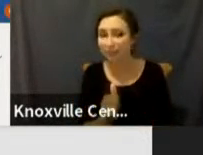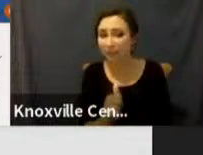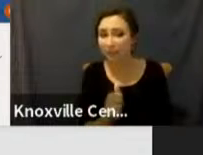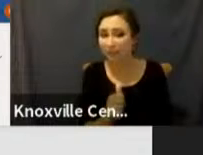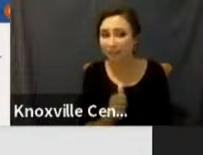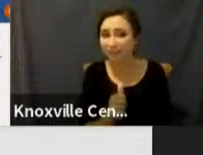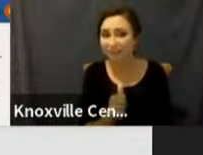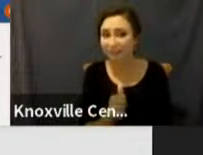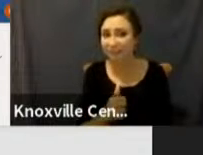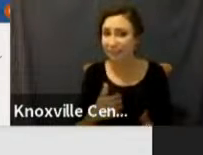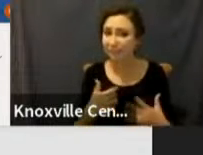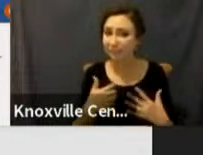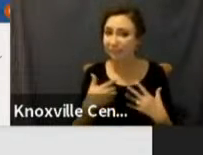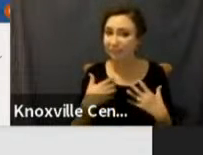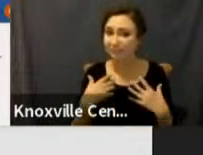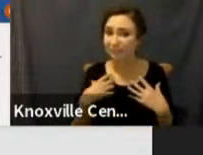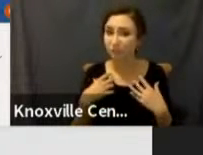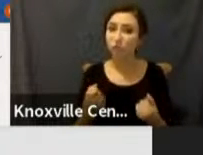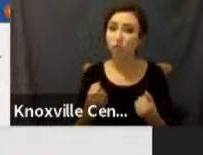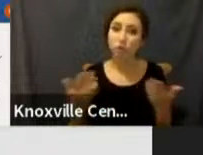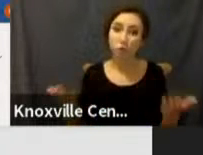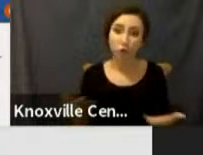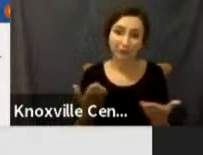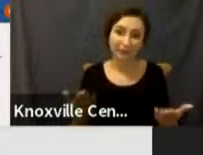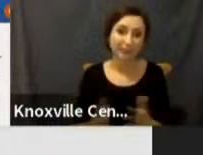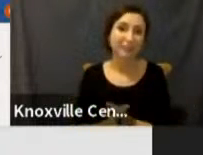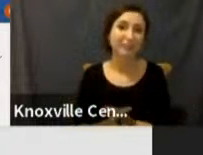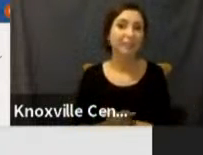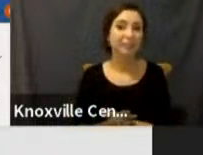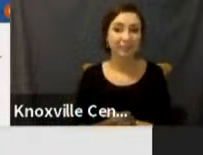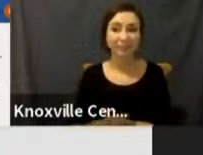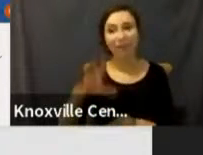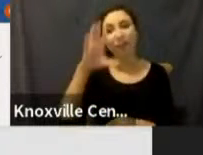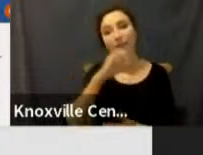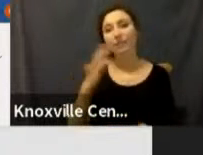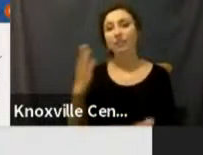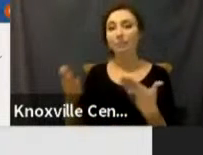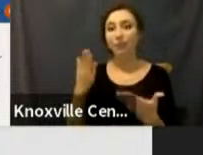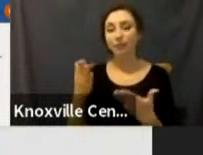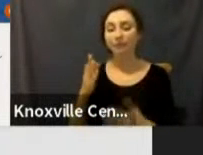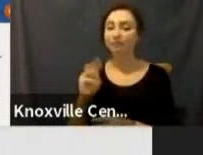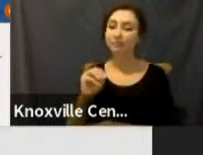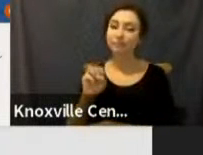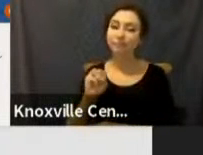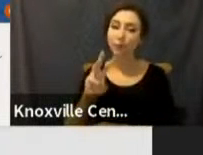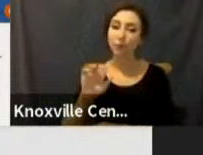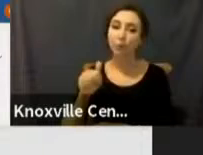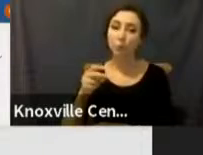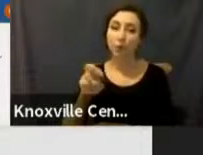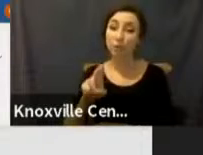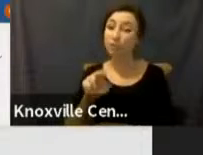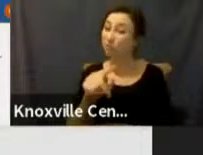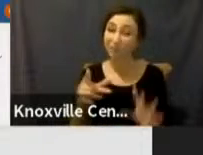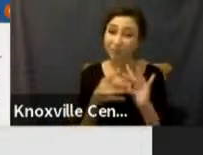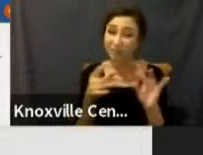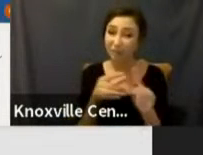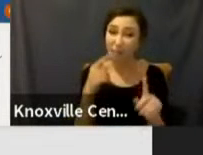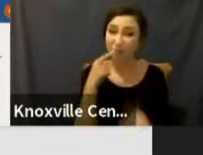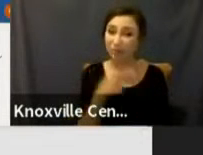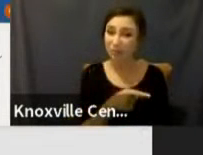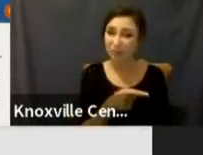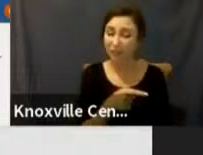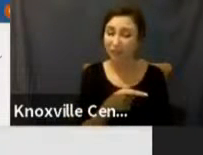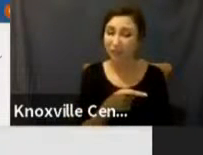that's pretty strong here. And I guess maybe Ms. Wagner, would you have any comments on that? But